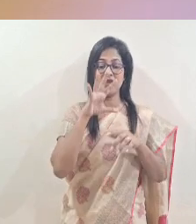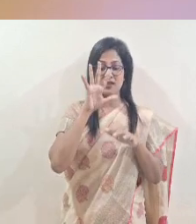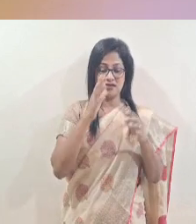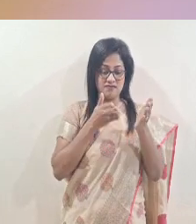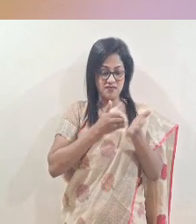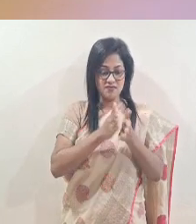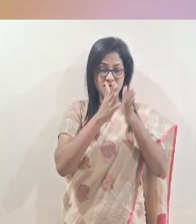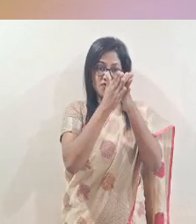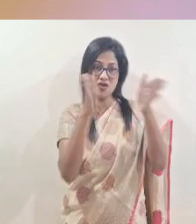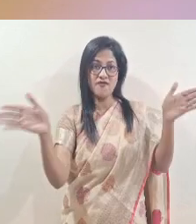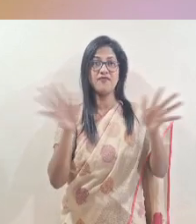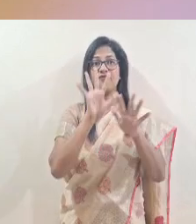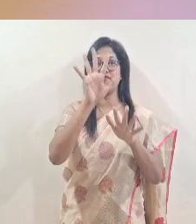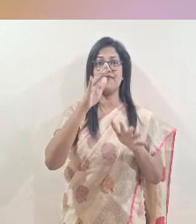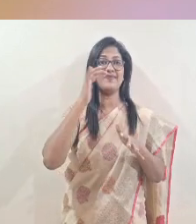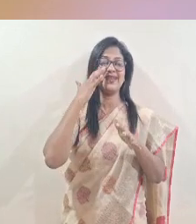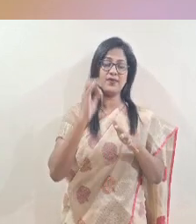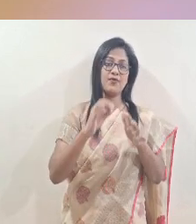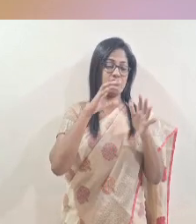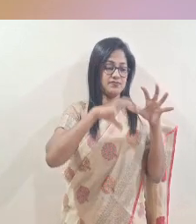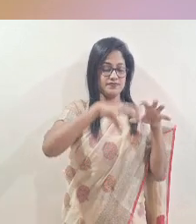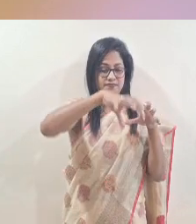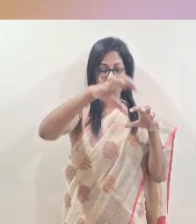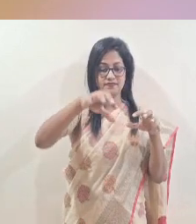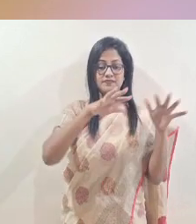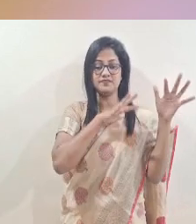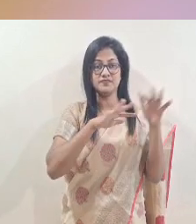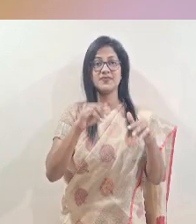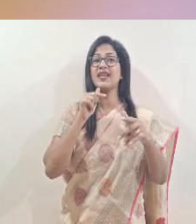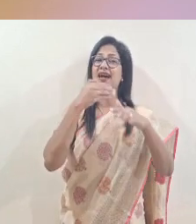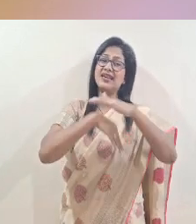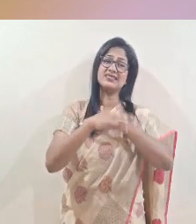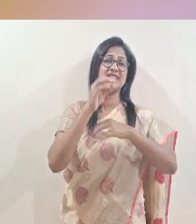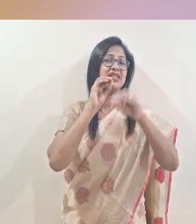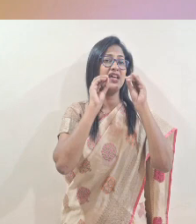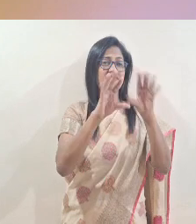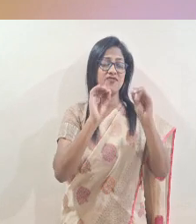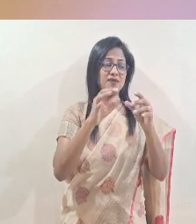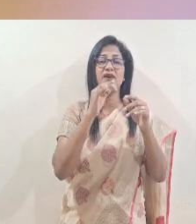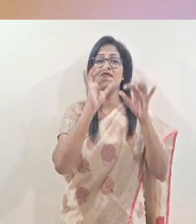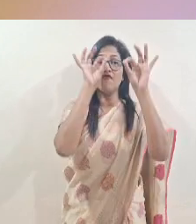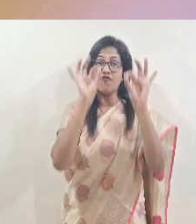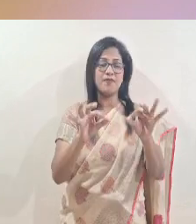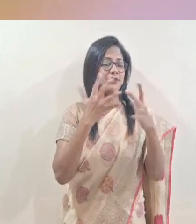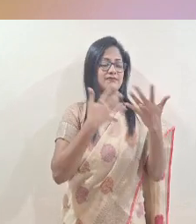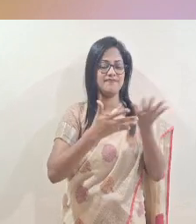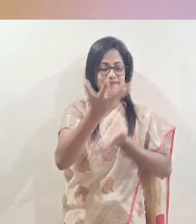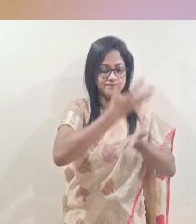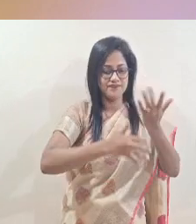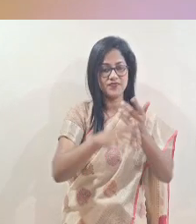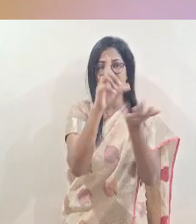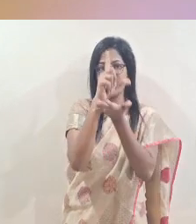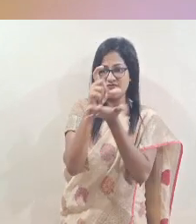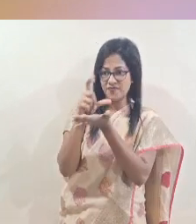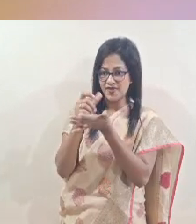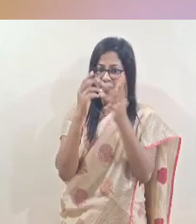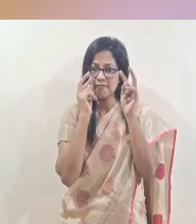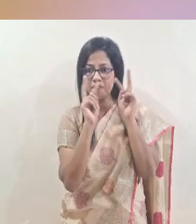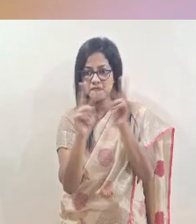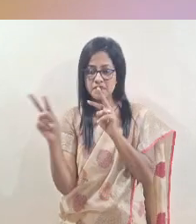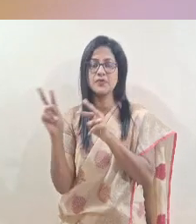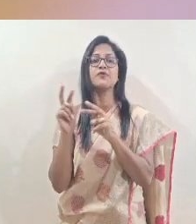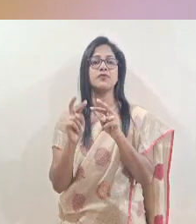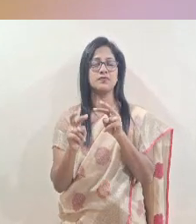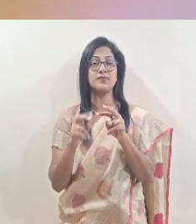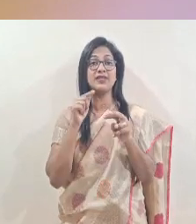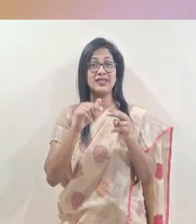based on the footfall that they received, which included informal discussions with people, field observations, and photography.